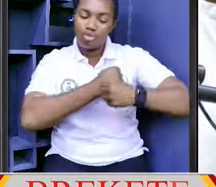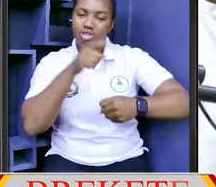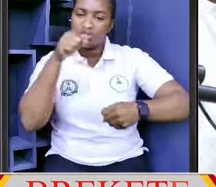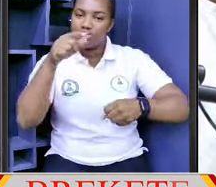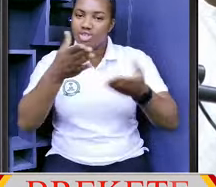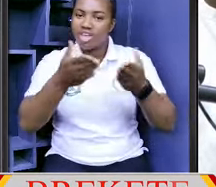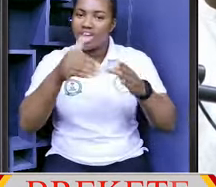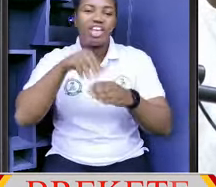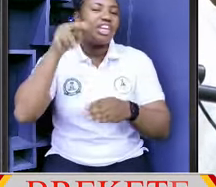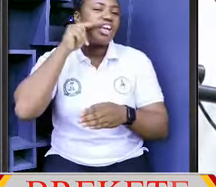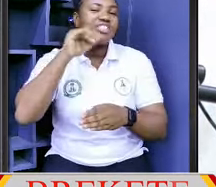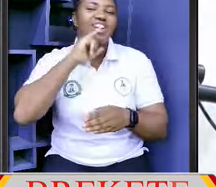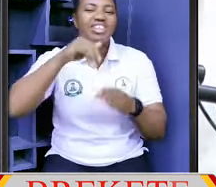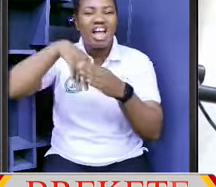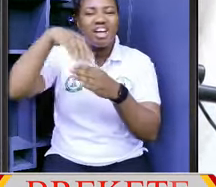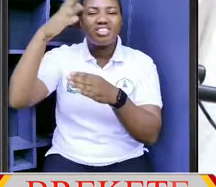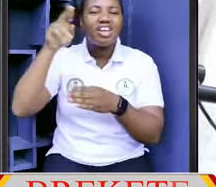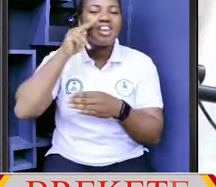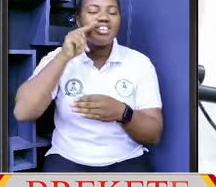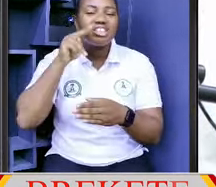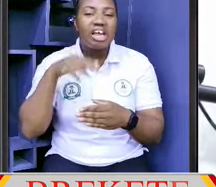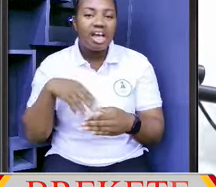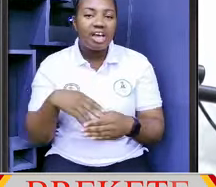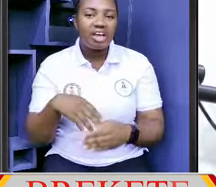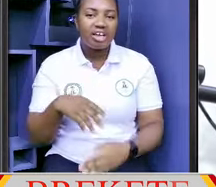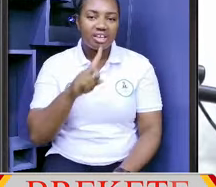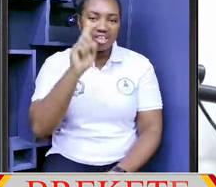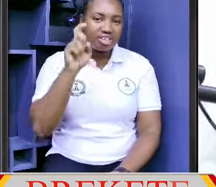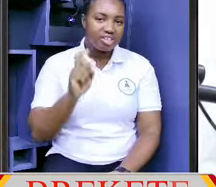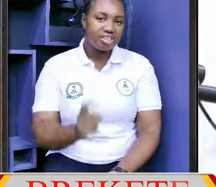for abroad, they get your time.